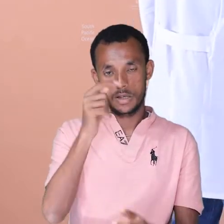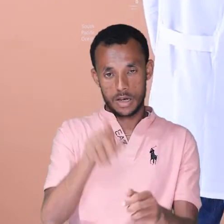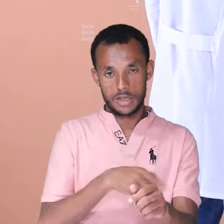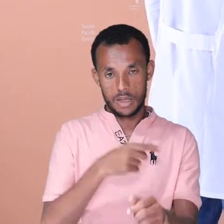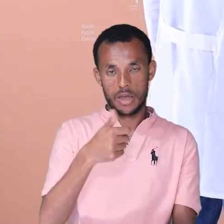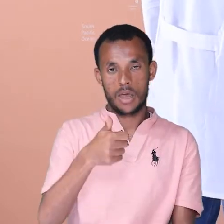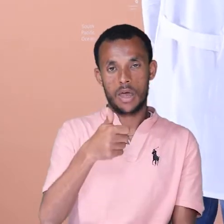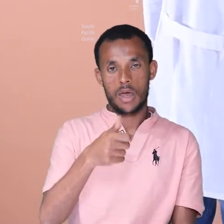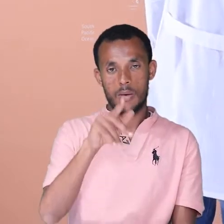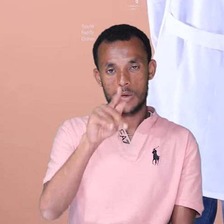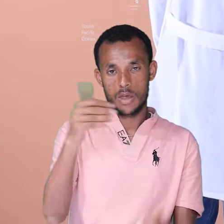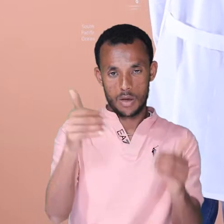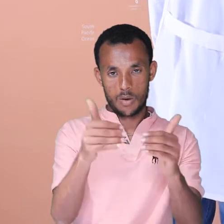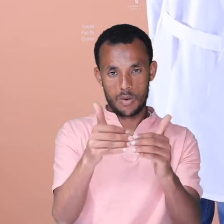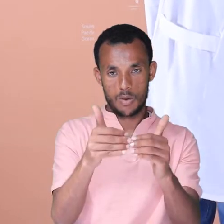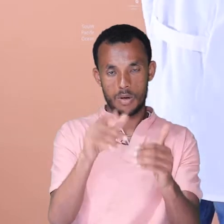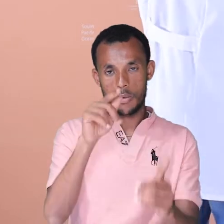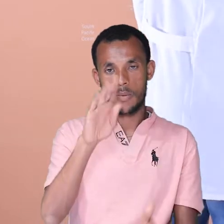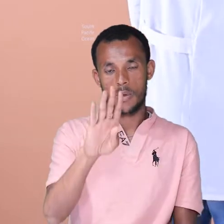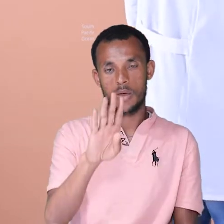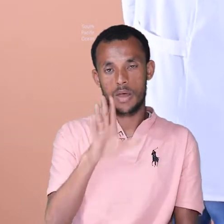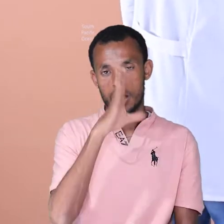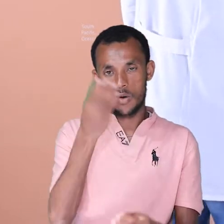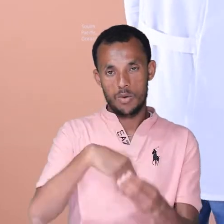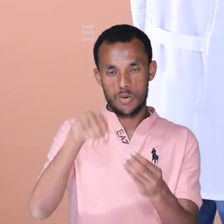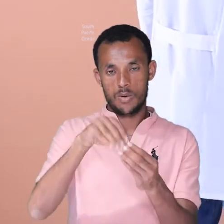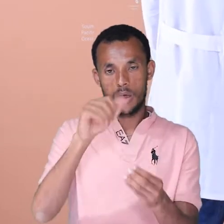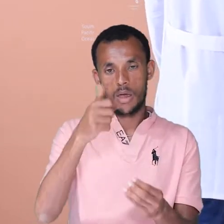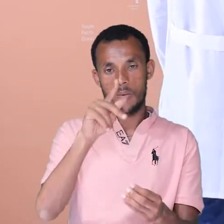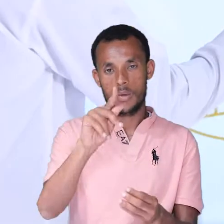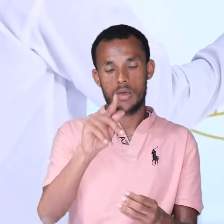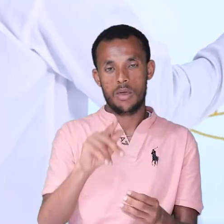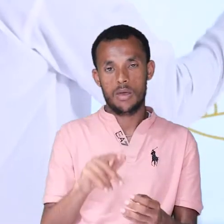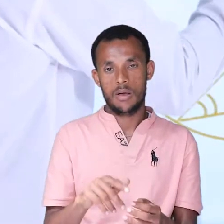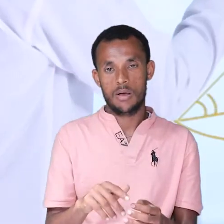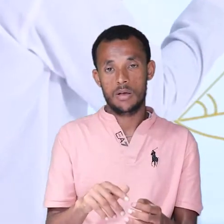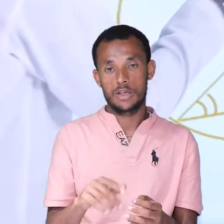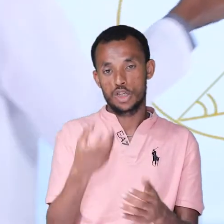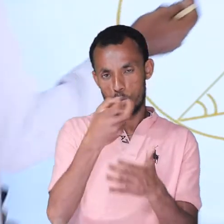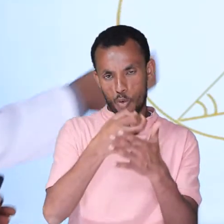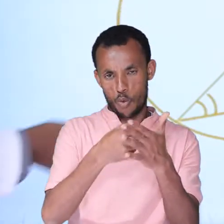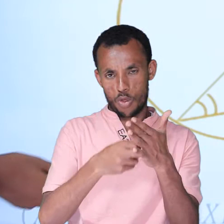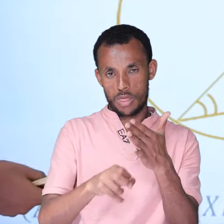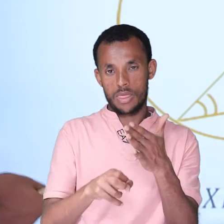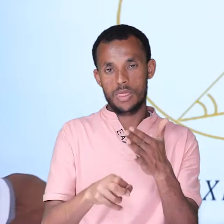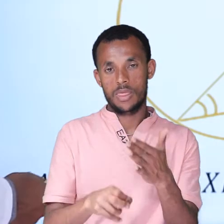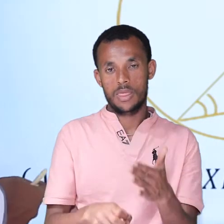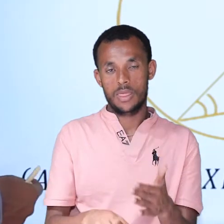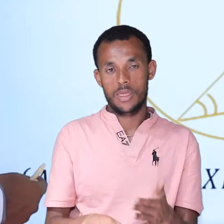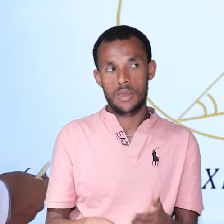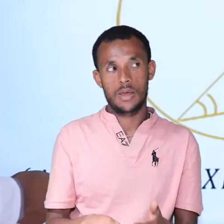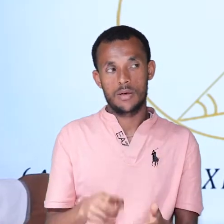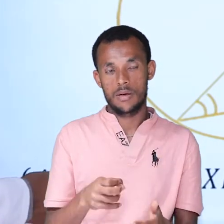AP equals with PB, and also AP, the product